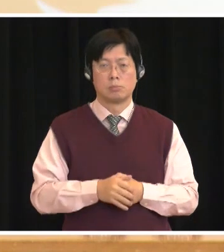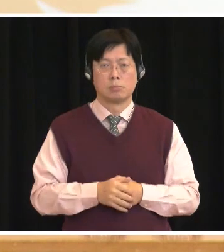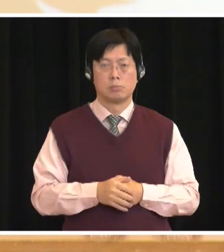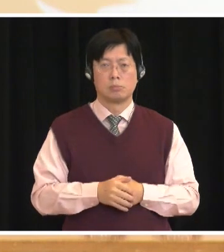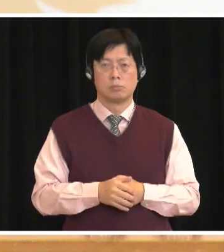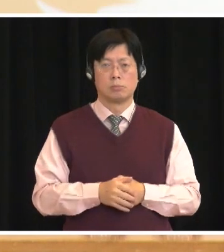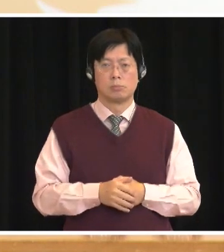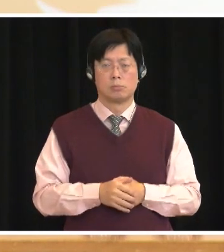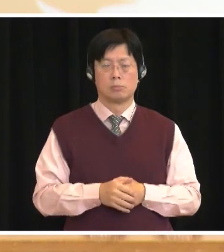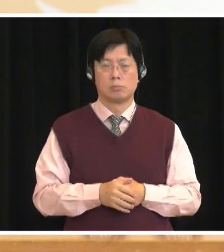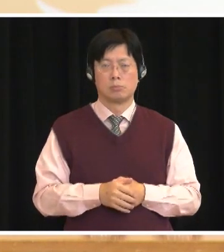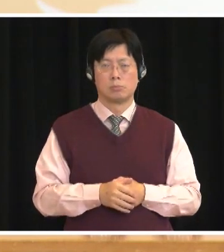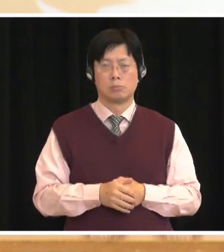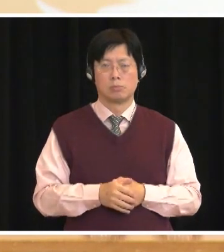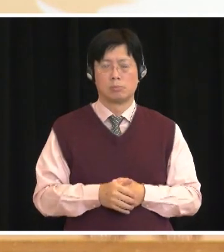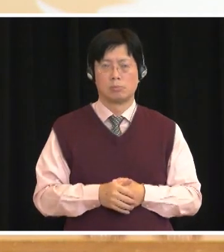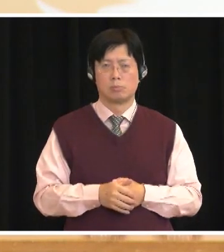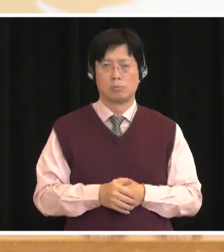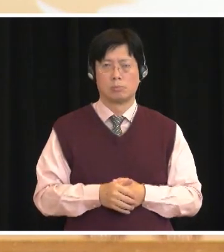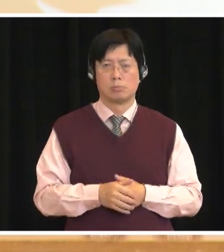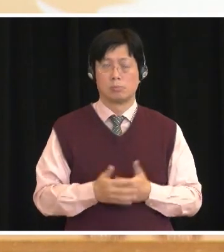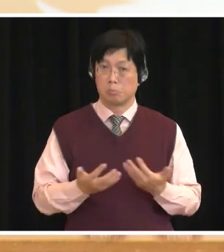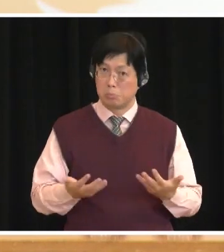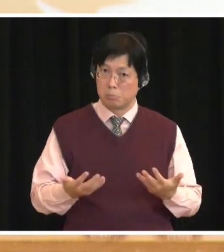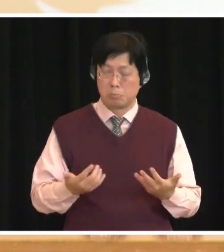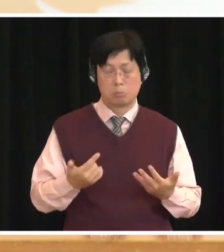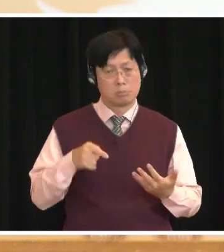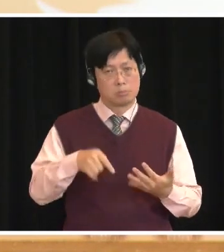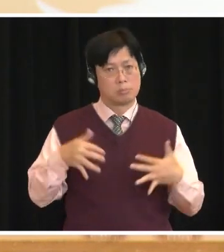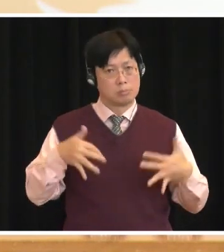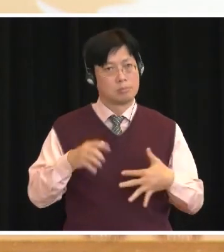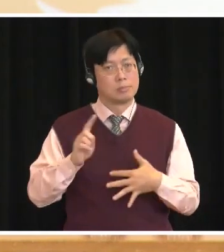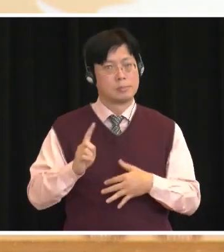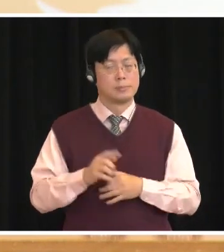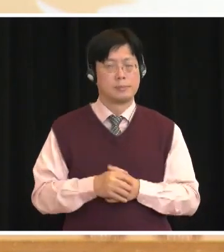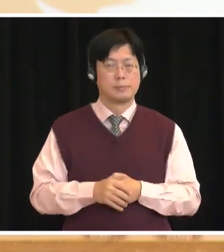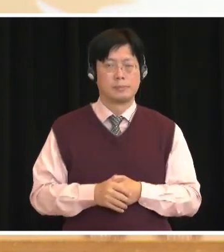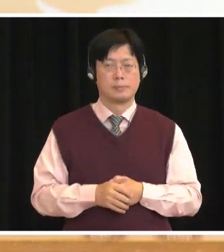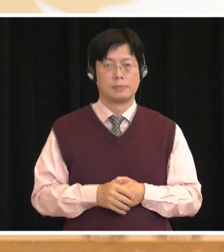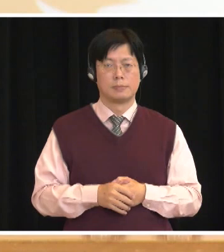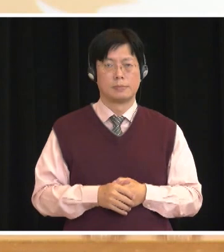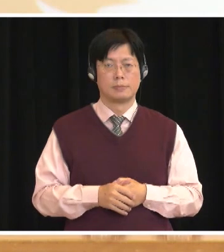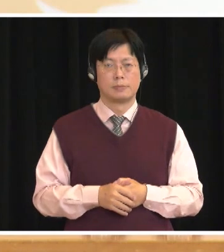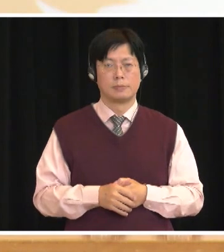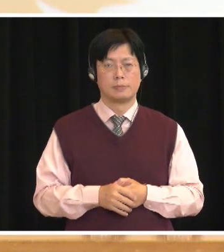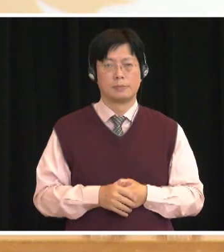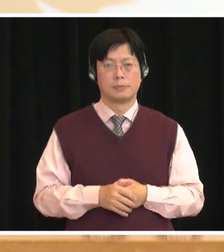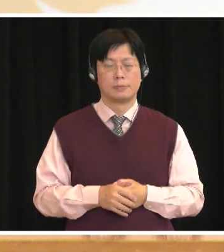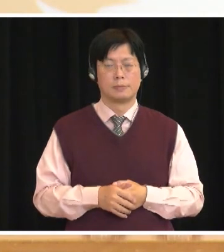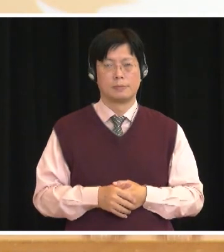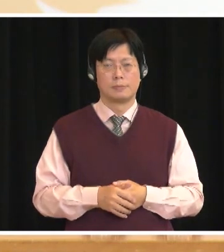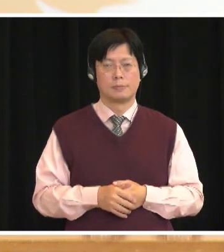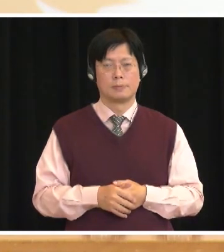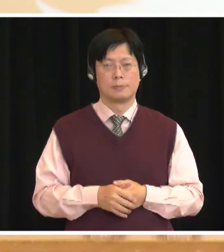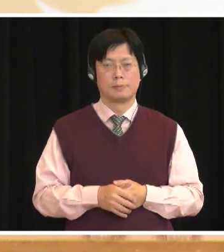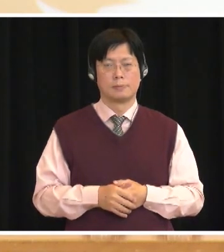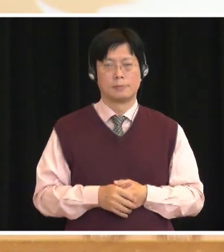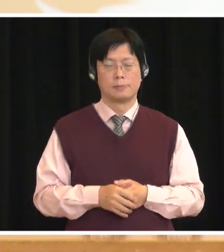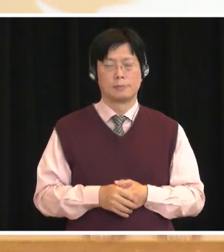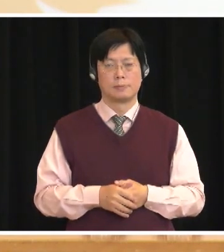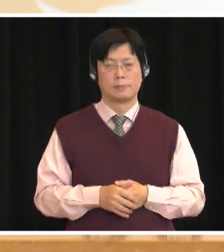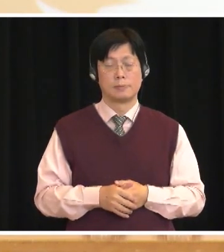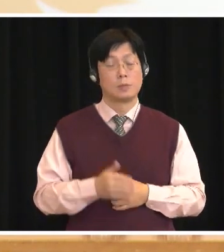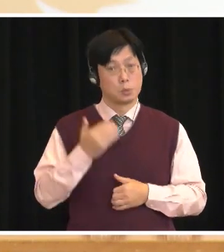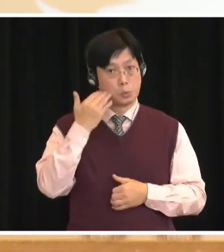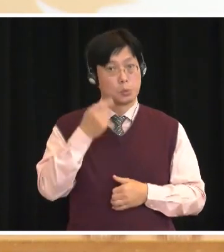question is, what happens if the police investigation takes more than